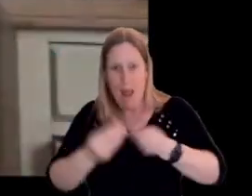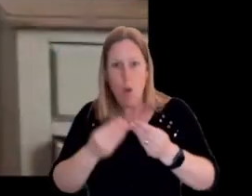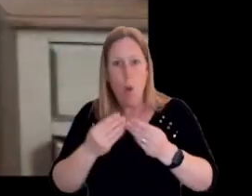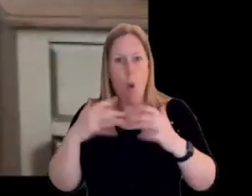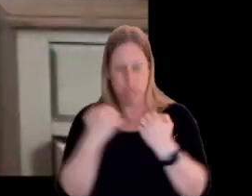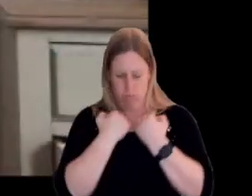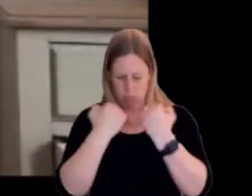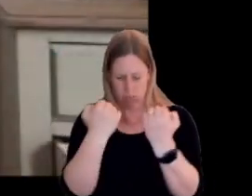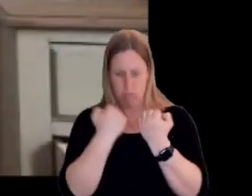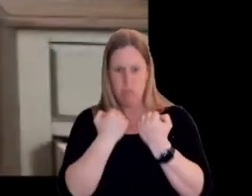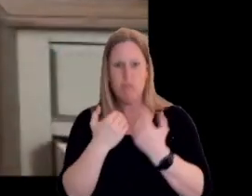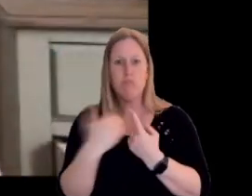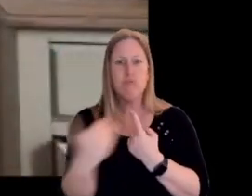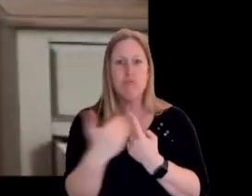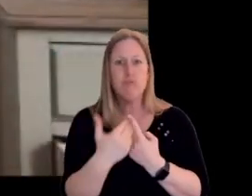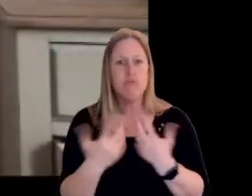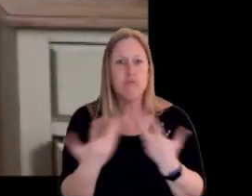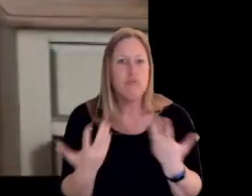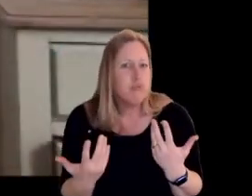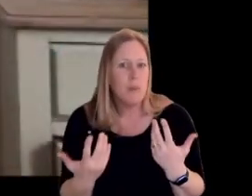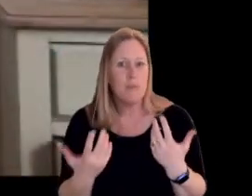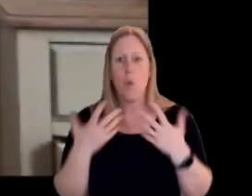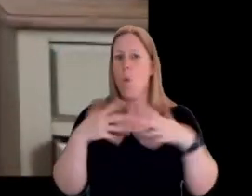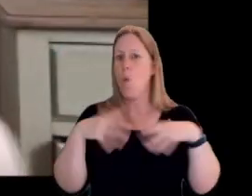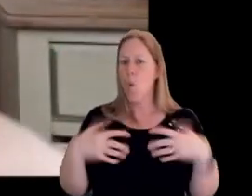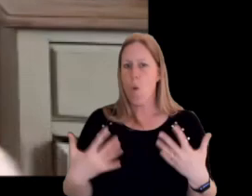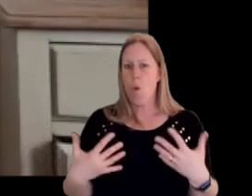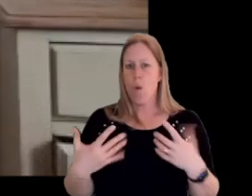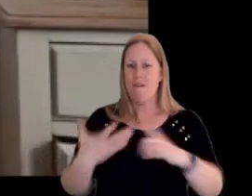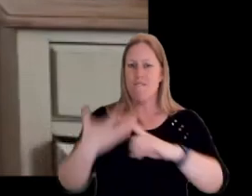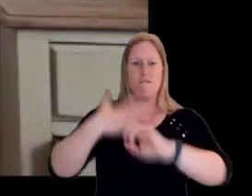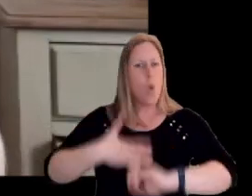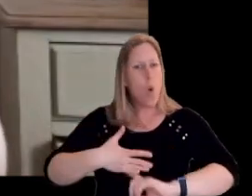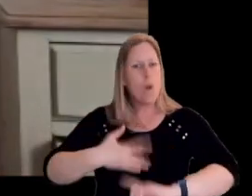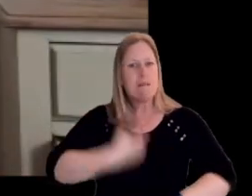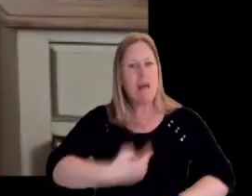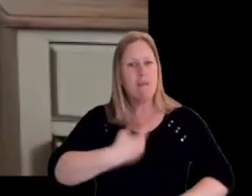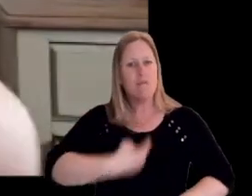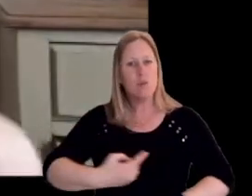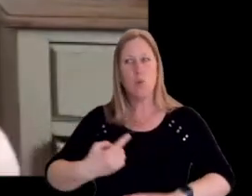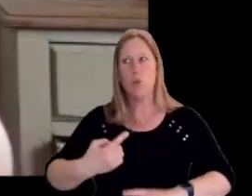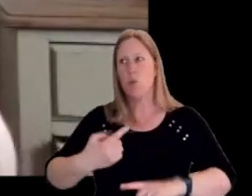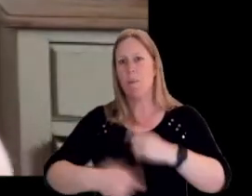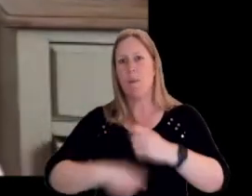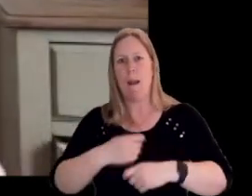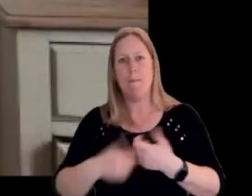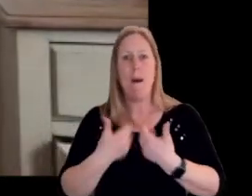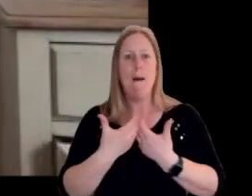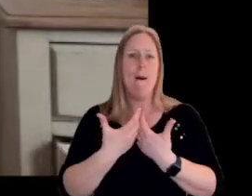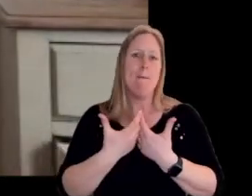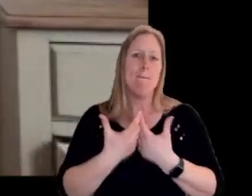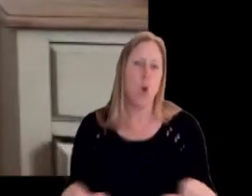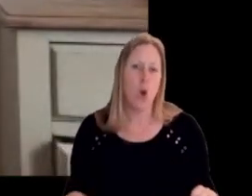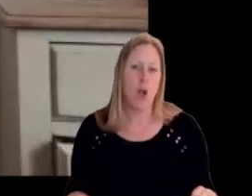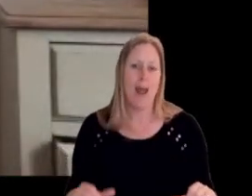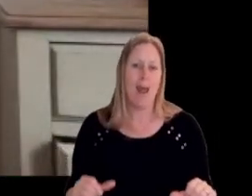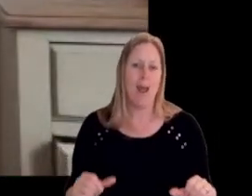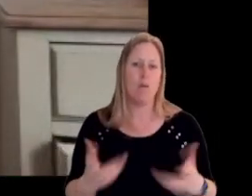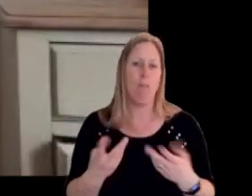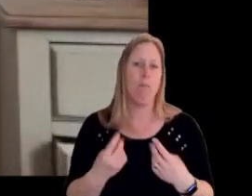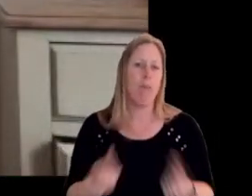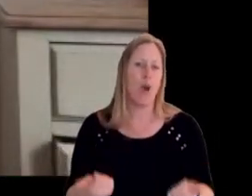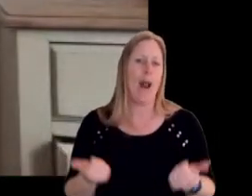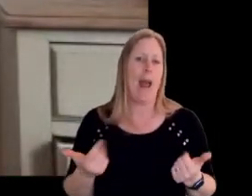to yourself first. So, or you force ourselves into cycles of burnout,